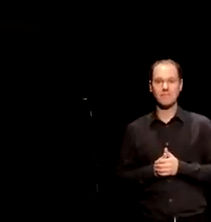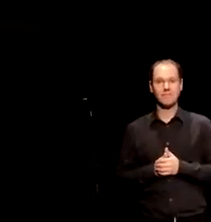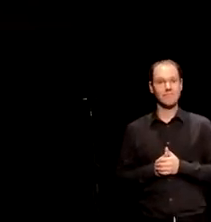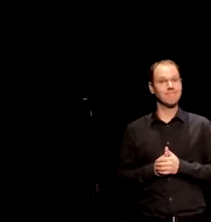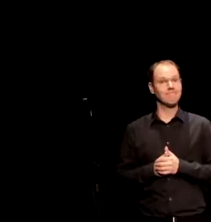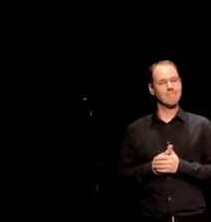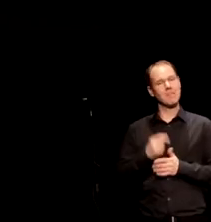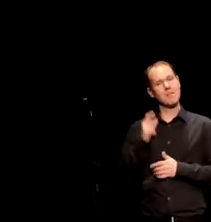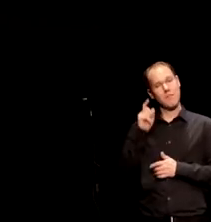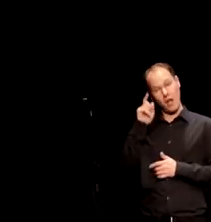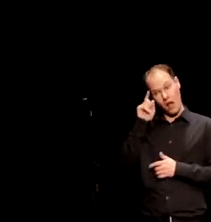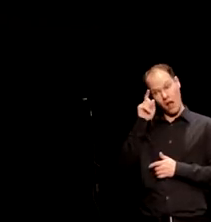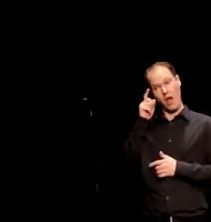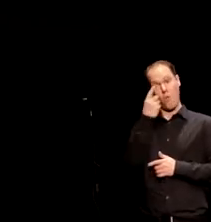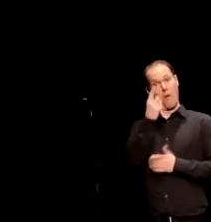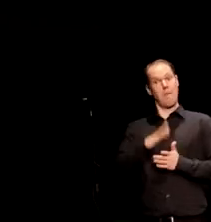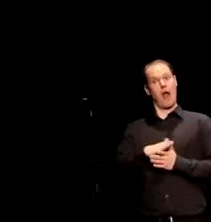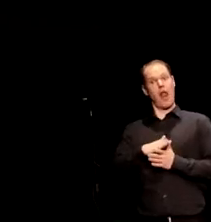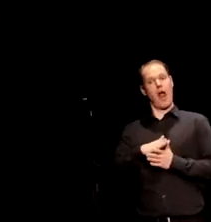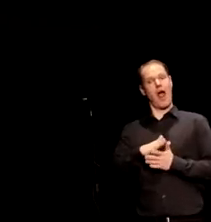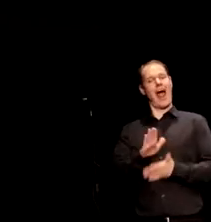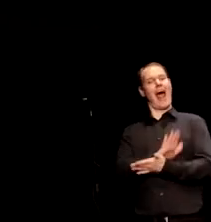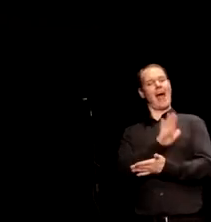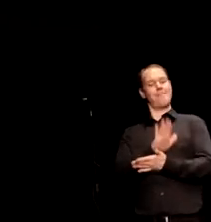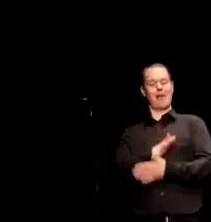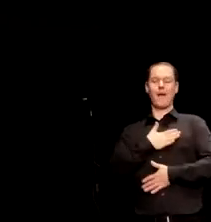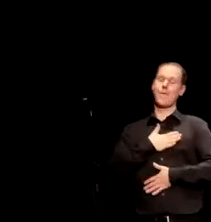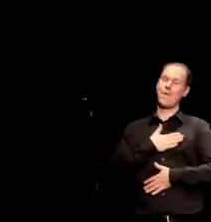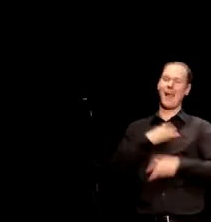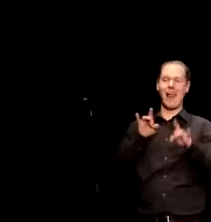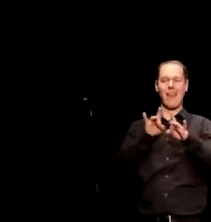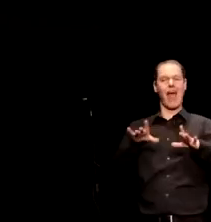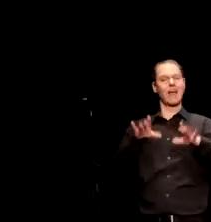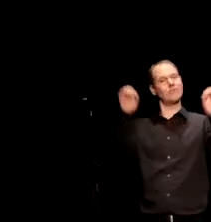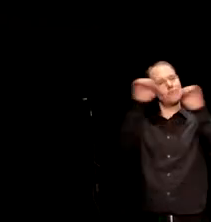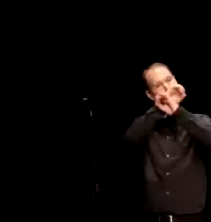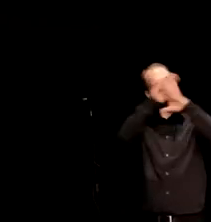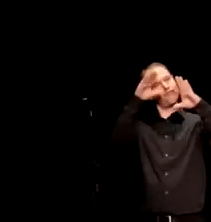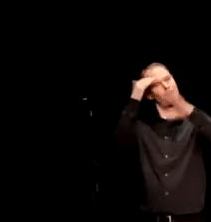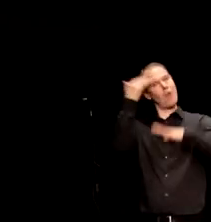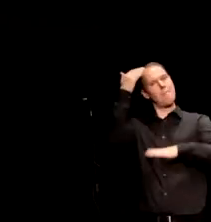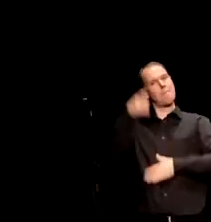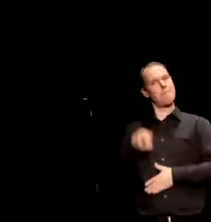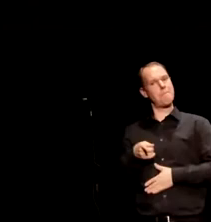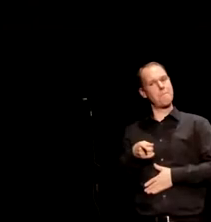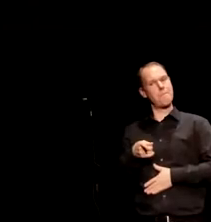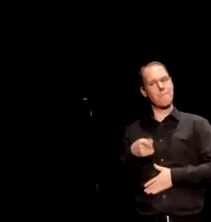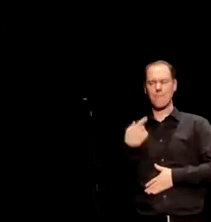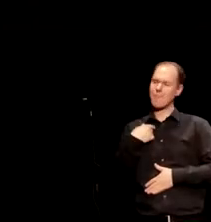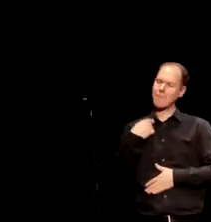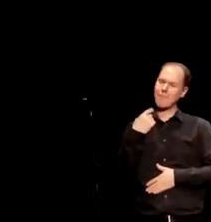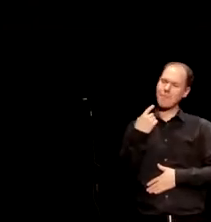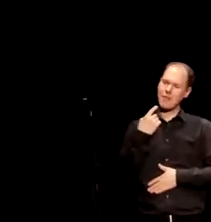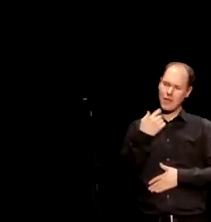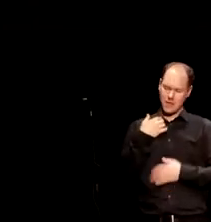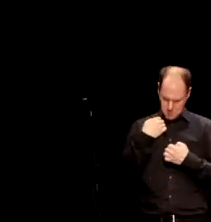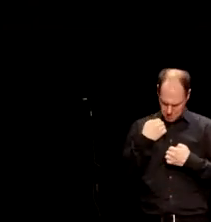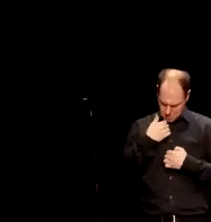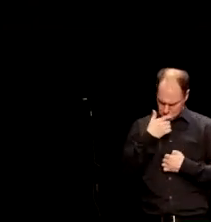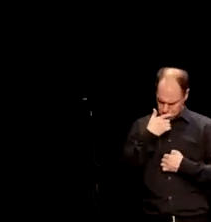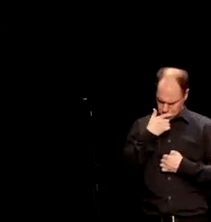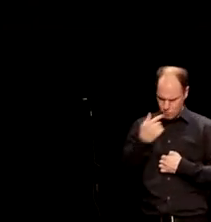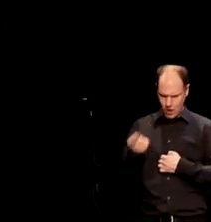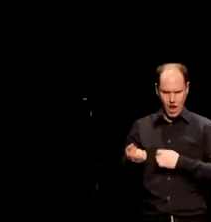For a minute, I was happy. It all seemed like a dream, you know, that I could hear my voice answering